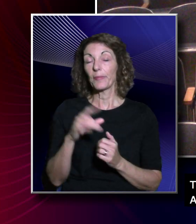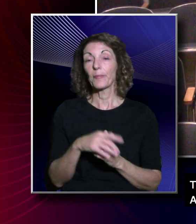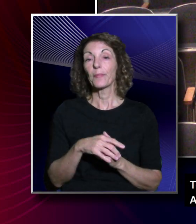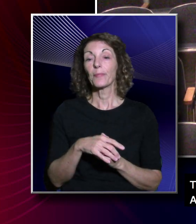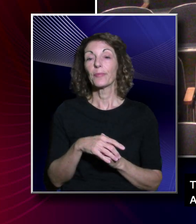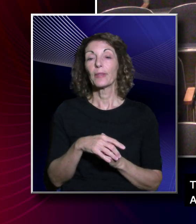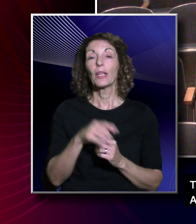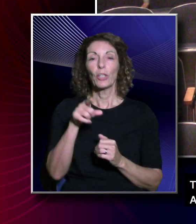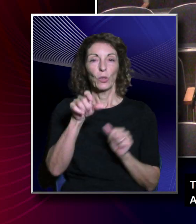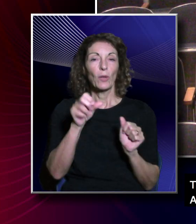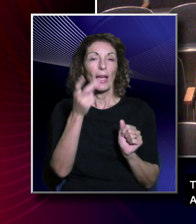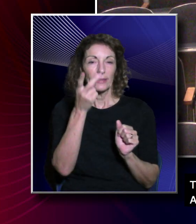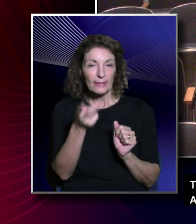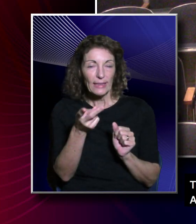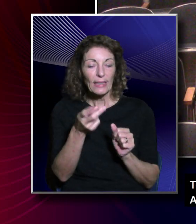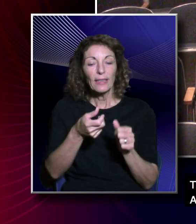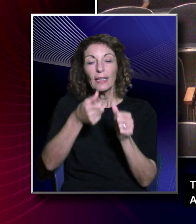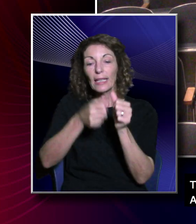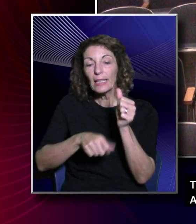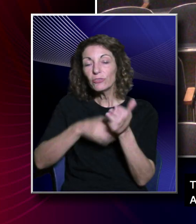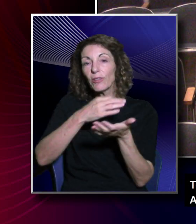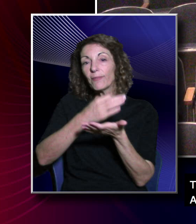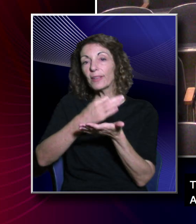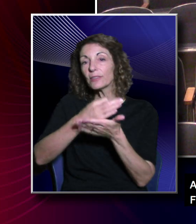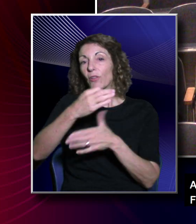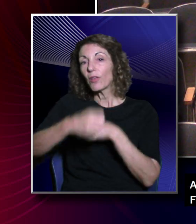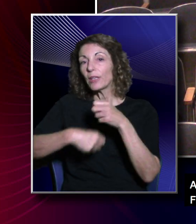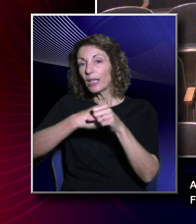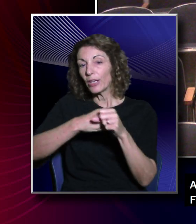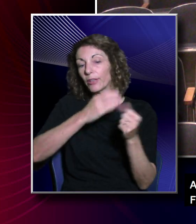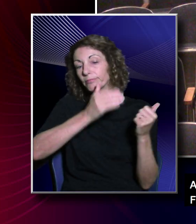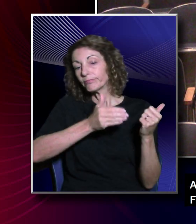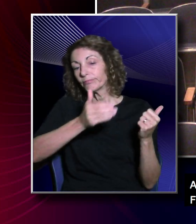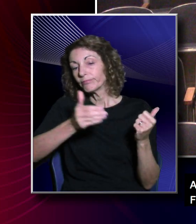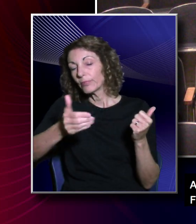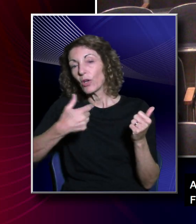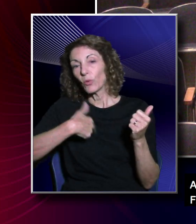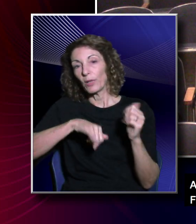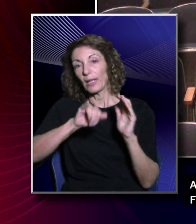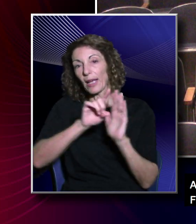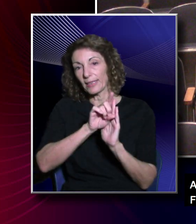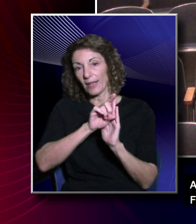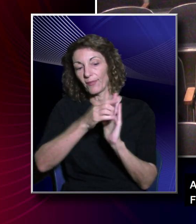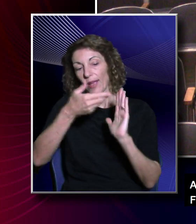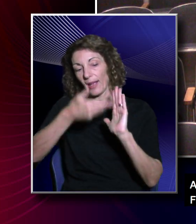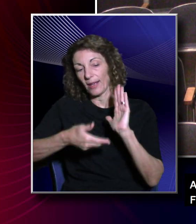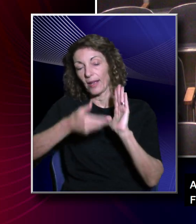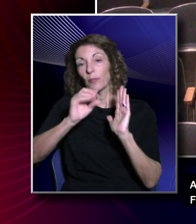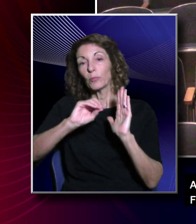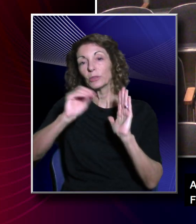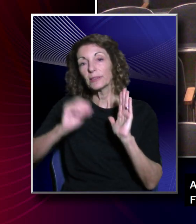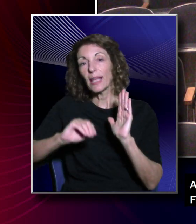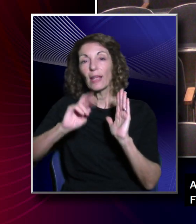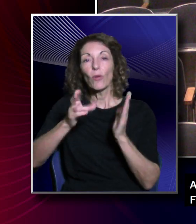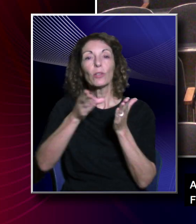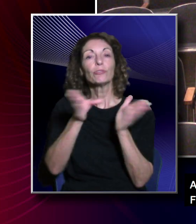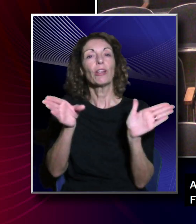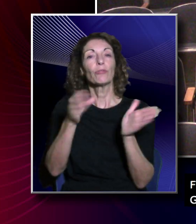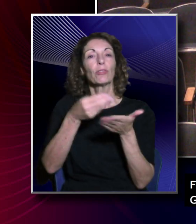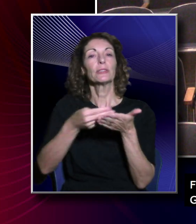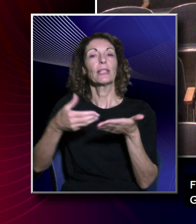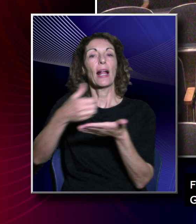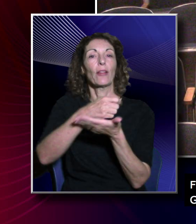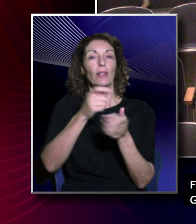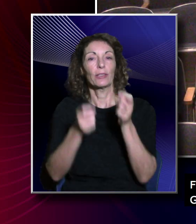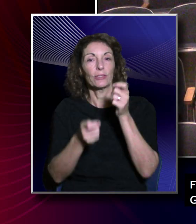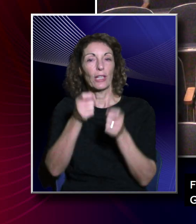And you can see as each fiscal year, we've identified the percentages or the general salary adjustments that the state had